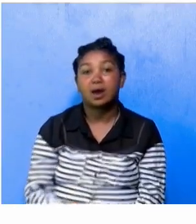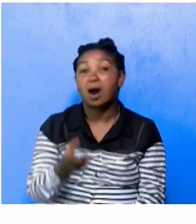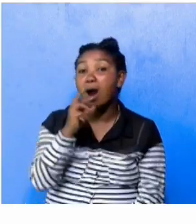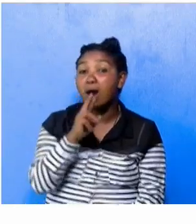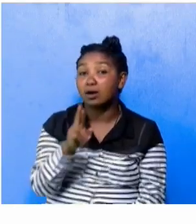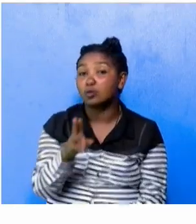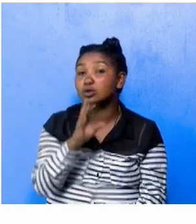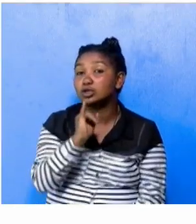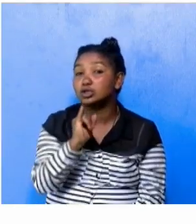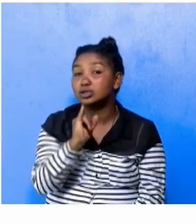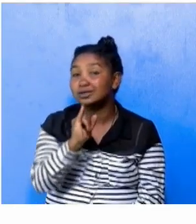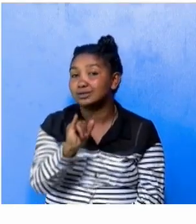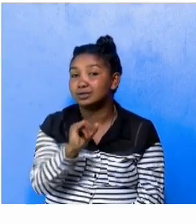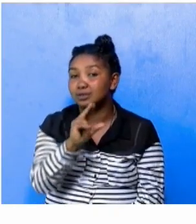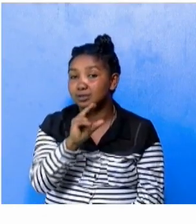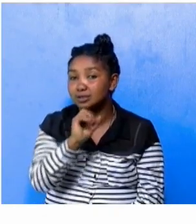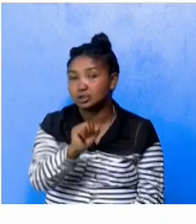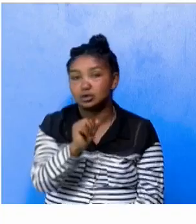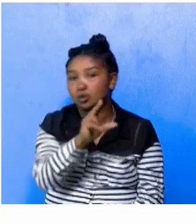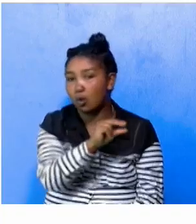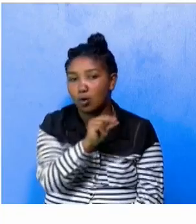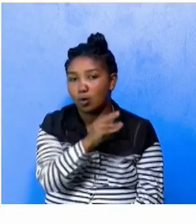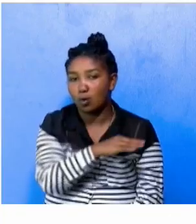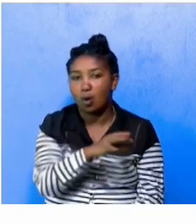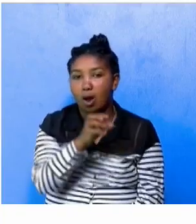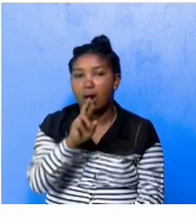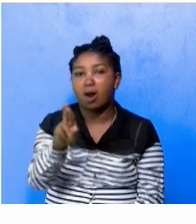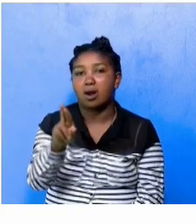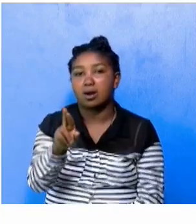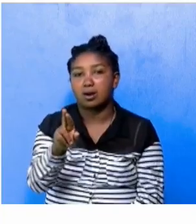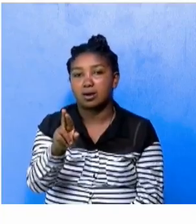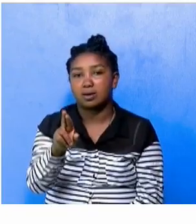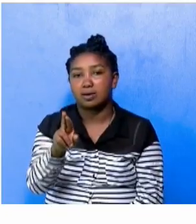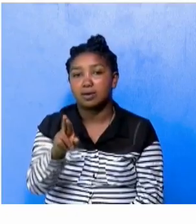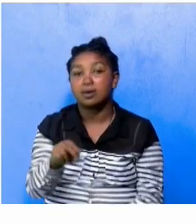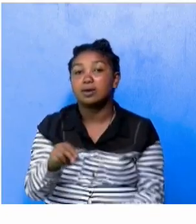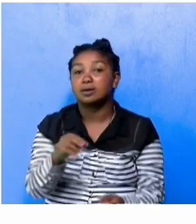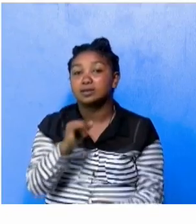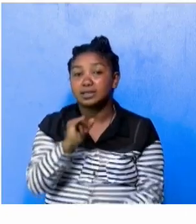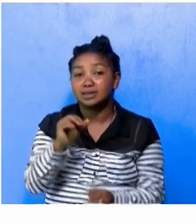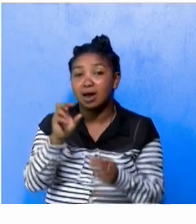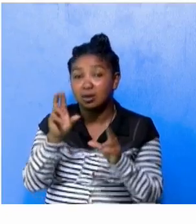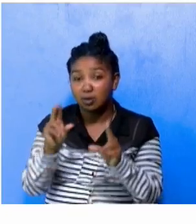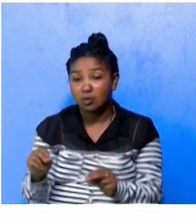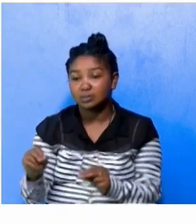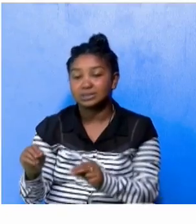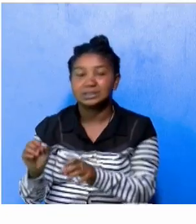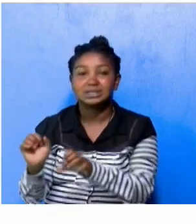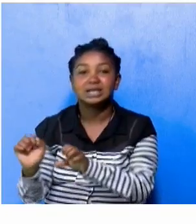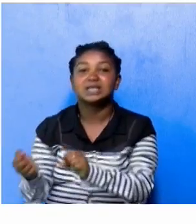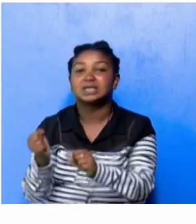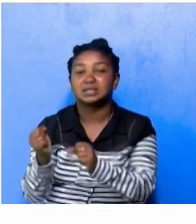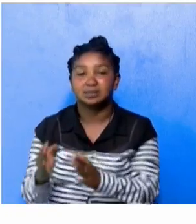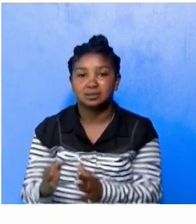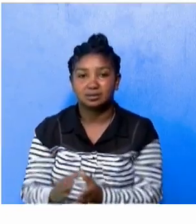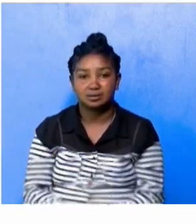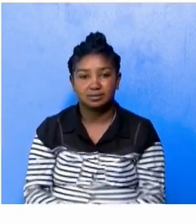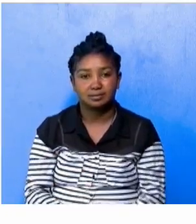are not. The classes are not cleaned.